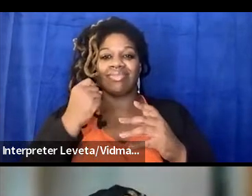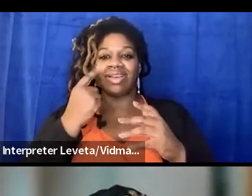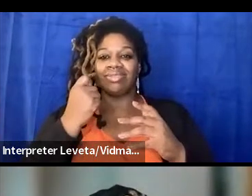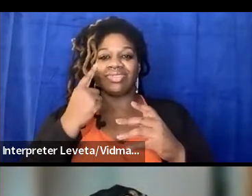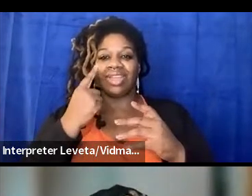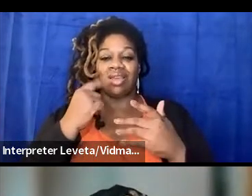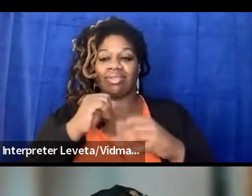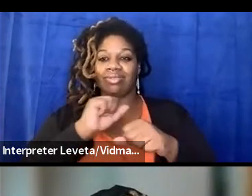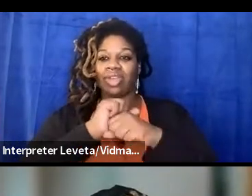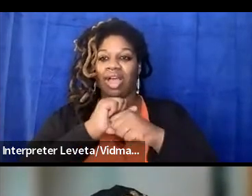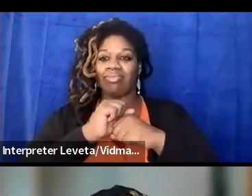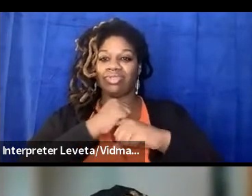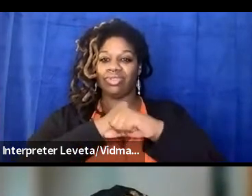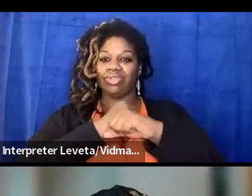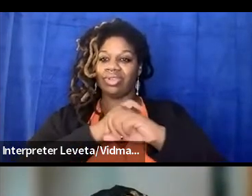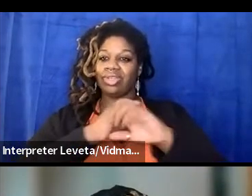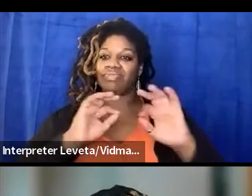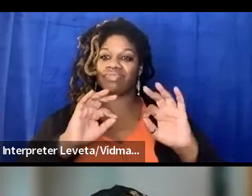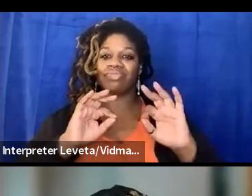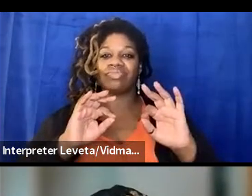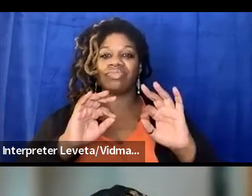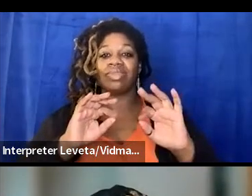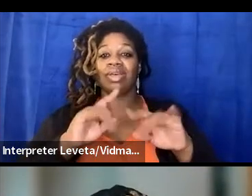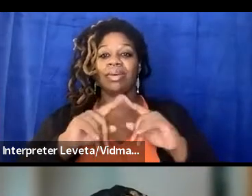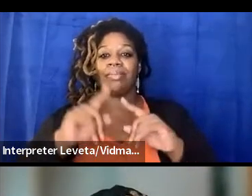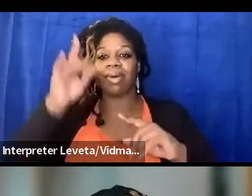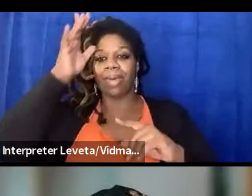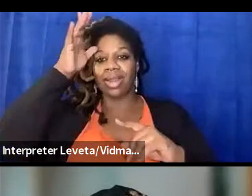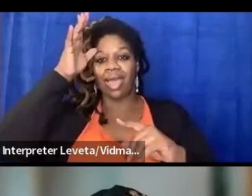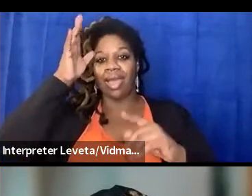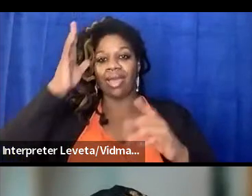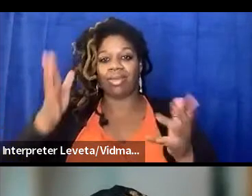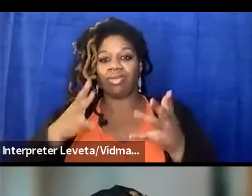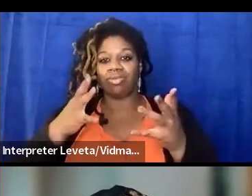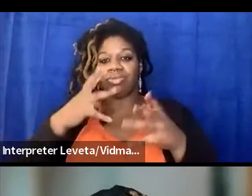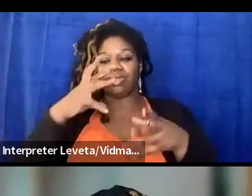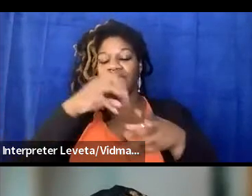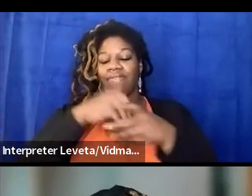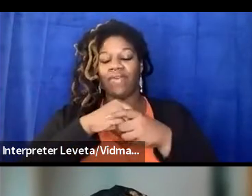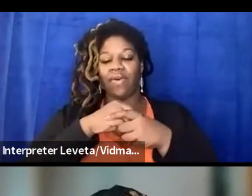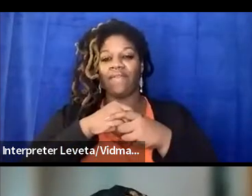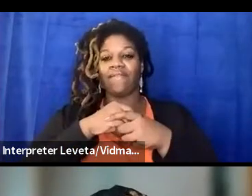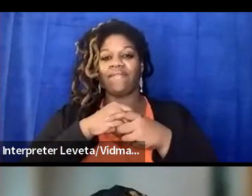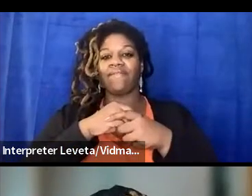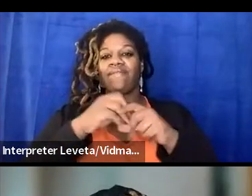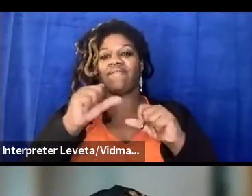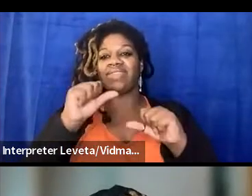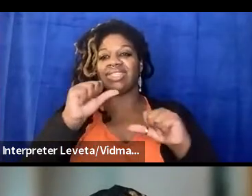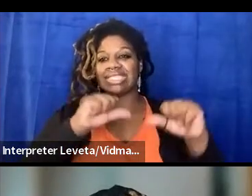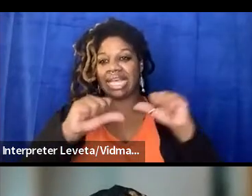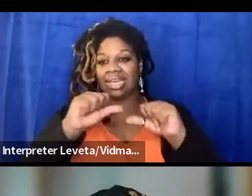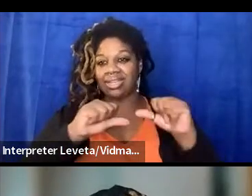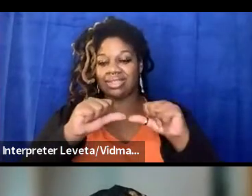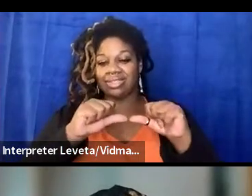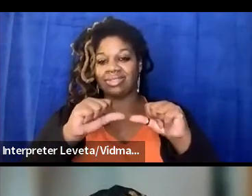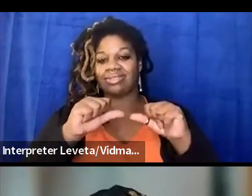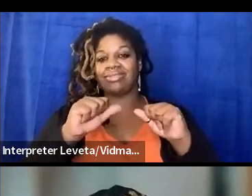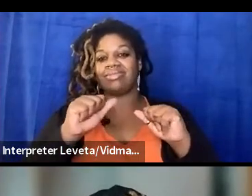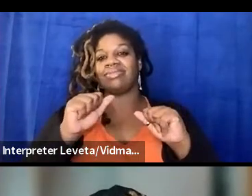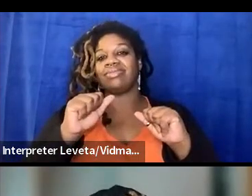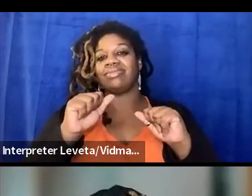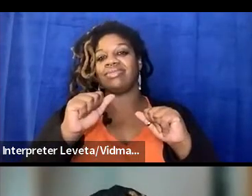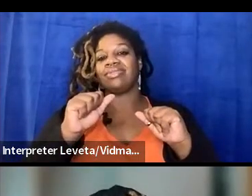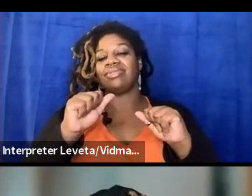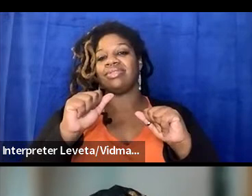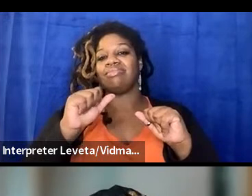But my dad sort of encouraged me to do a science degree as opposed to environmental studies. But I